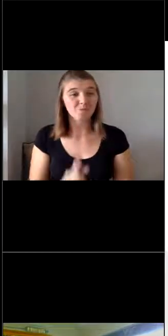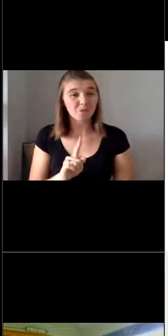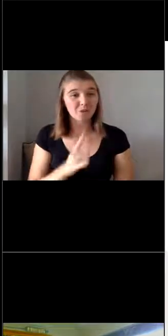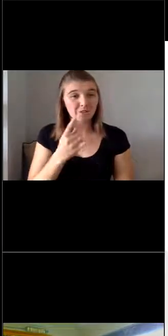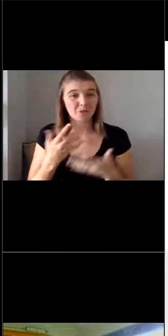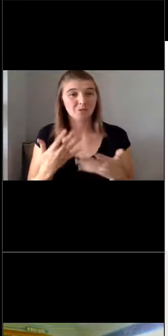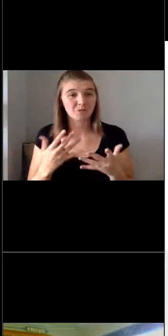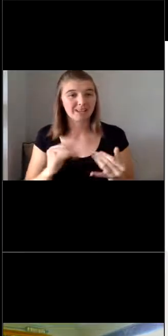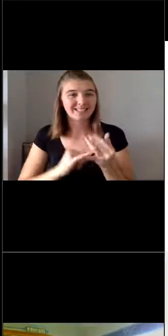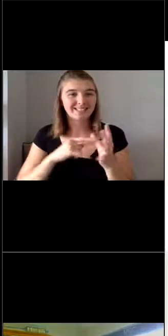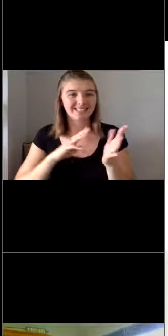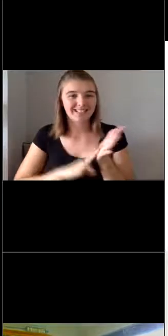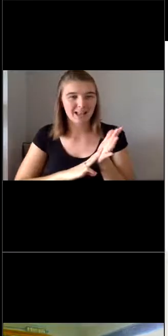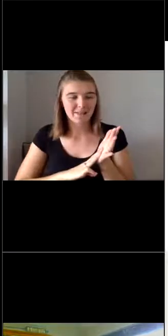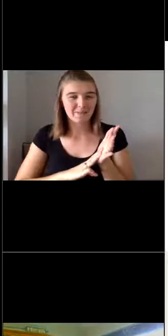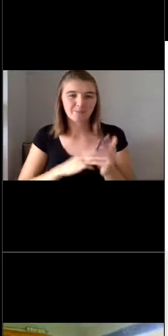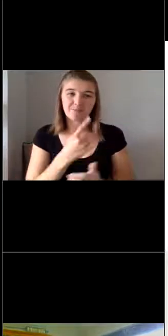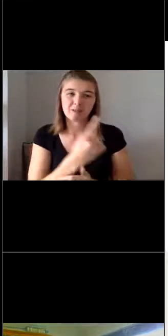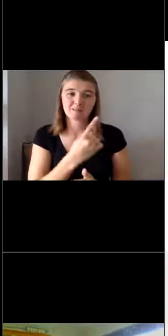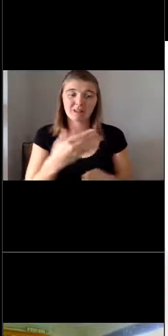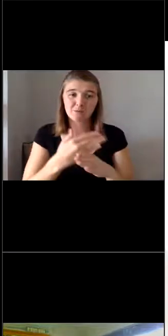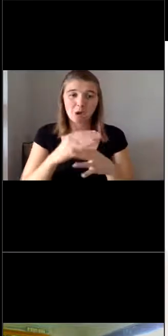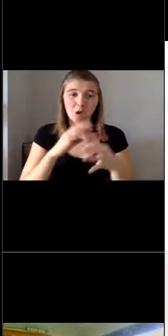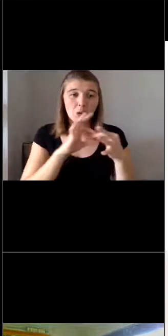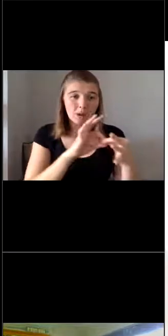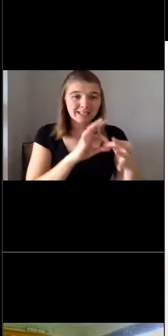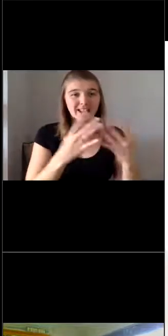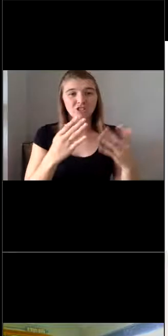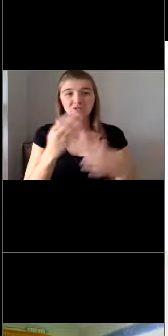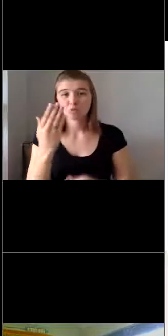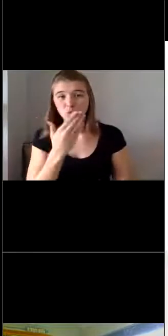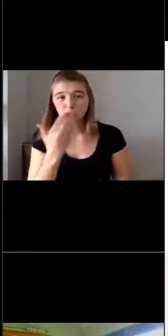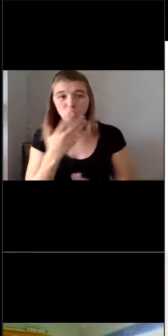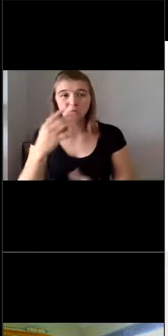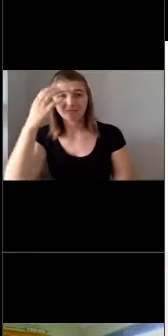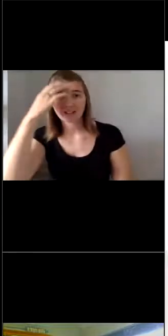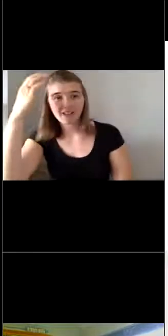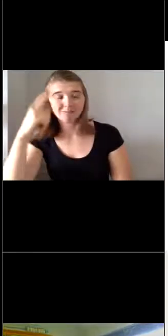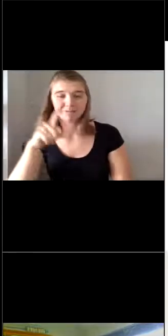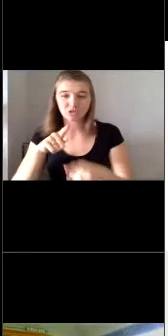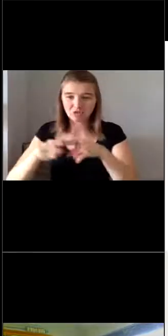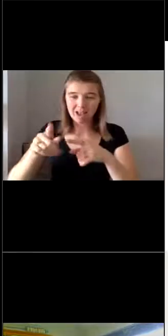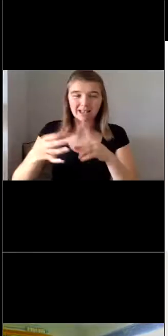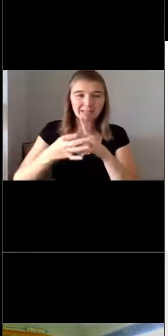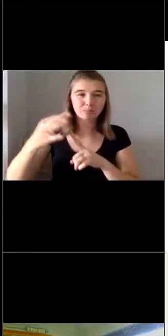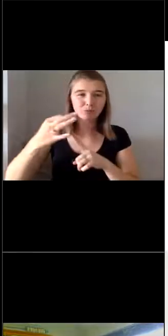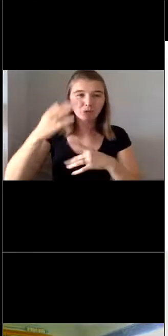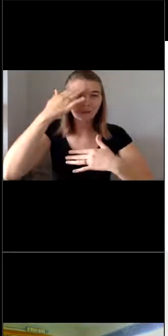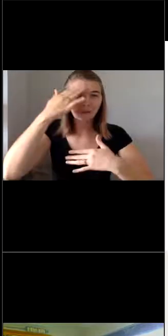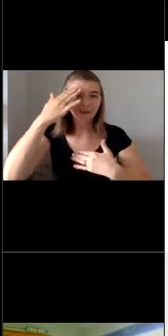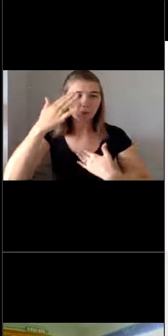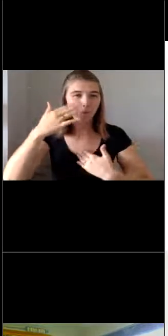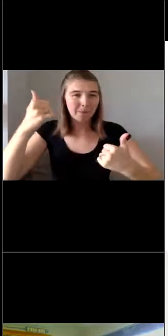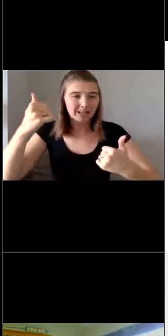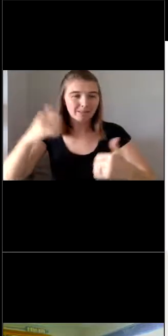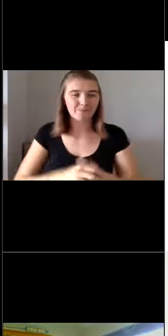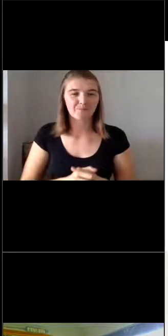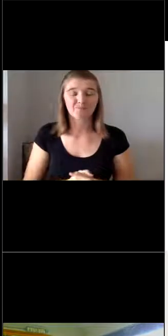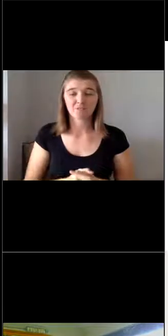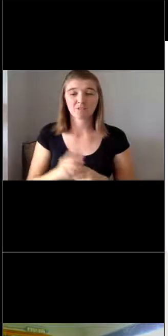organisations, governments and schools to help people improve their mental well-being. In particular, he's looking at converting improved awareness